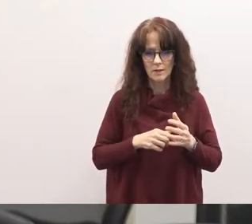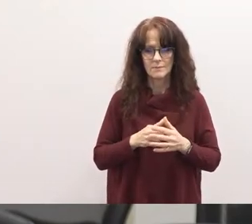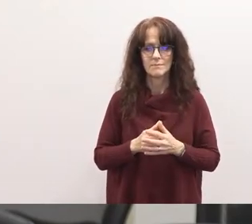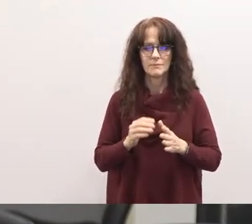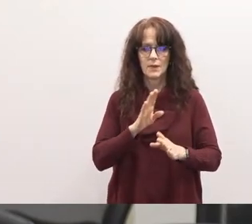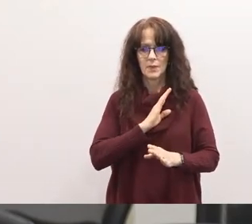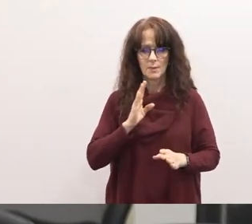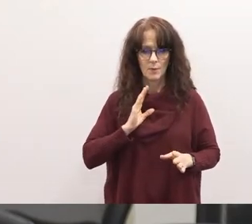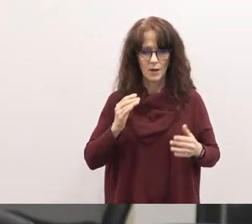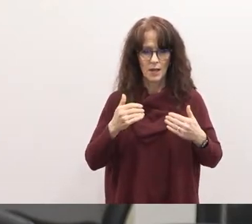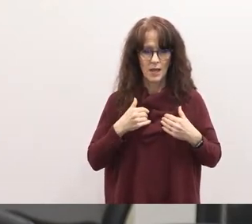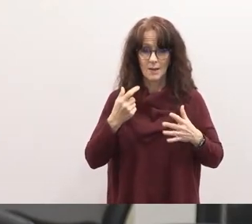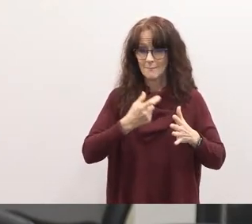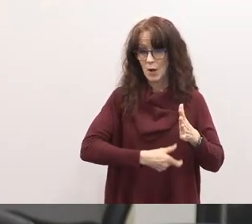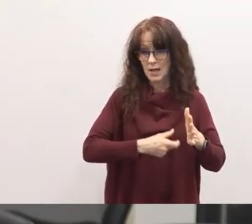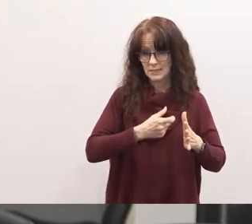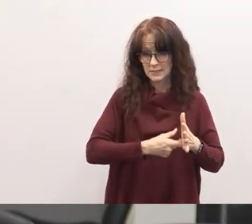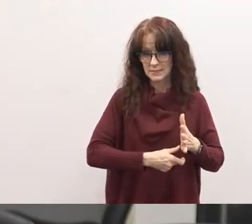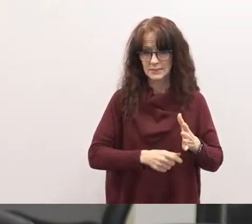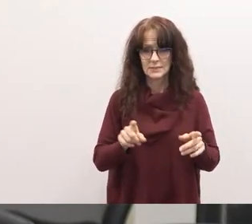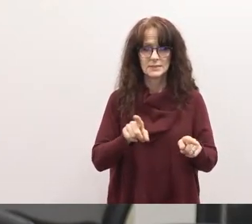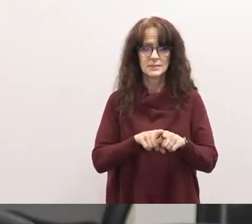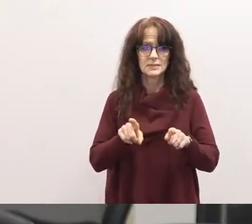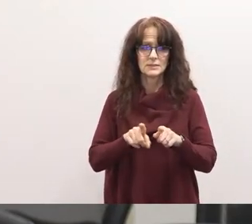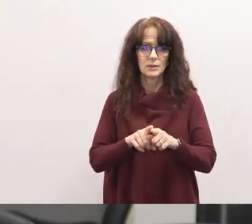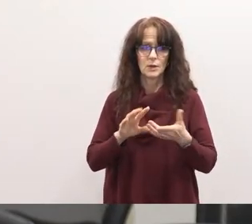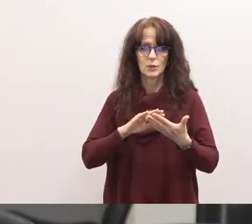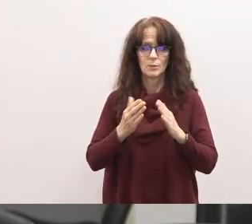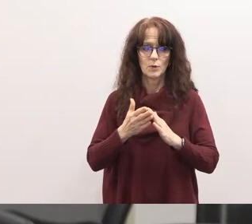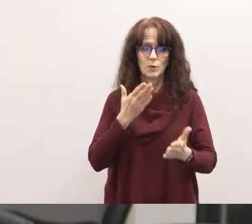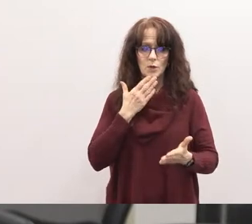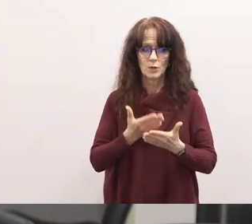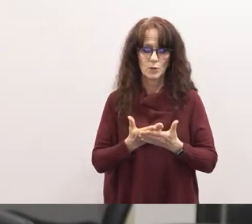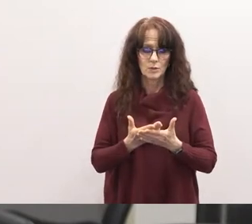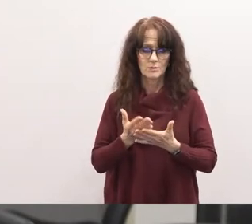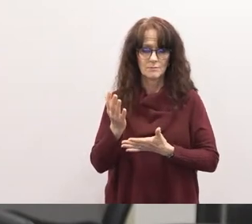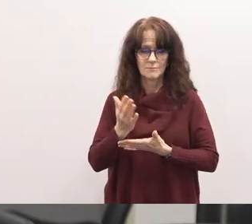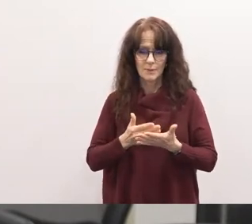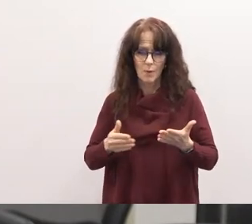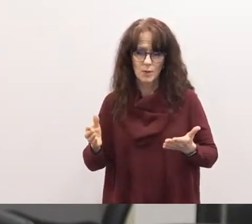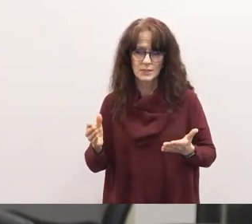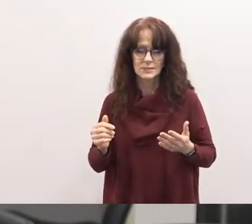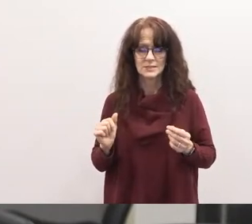had us not only look at price as a factor, but also look at community good components,